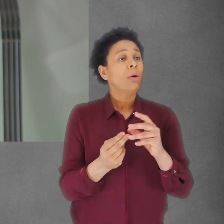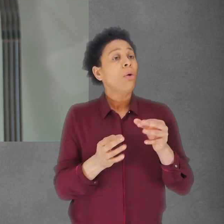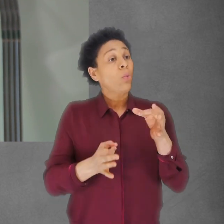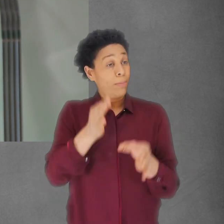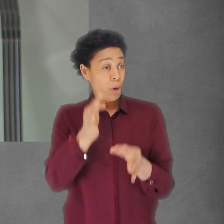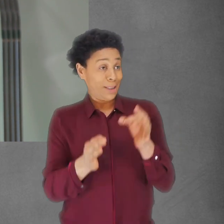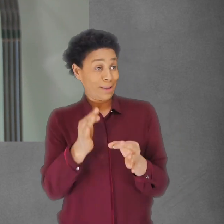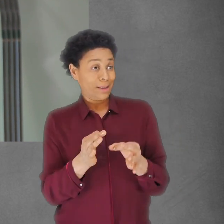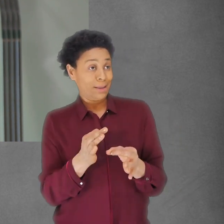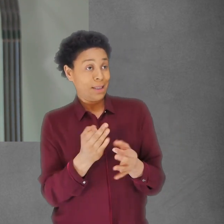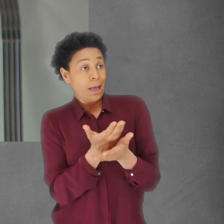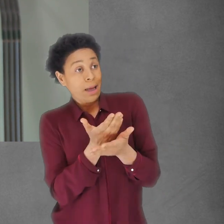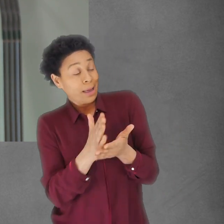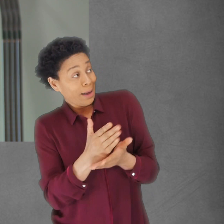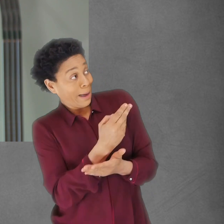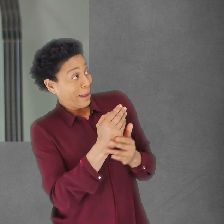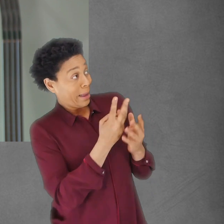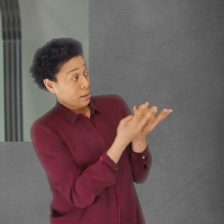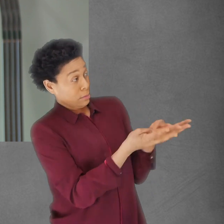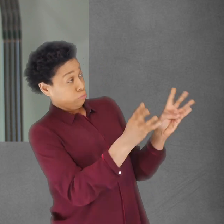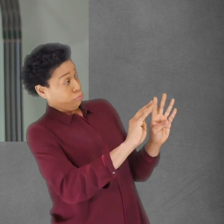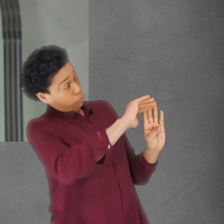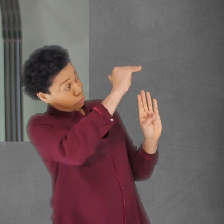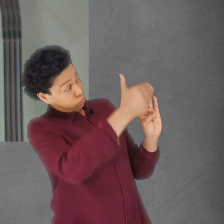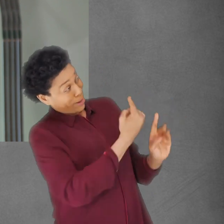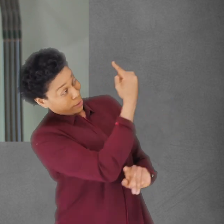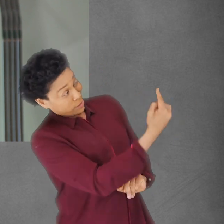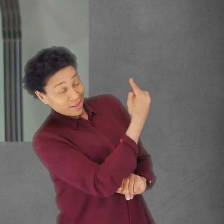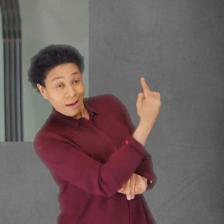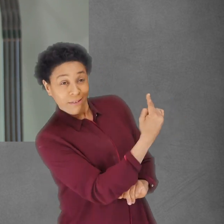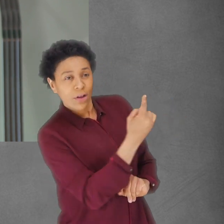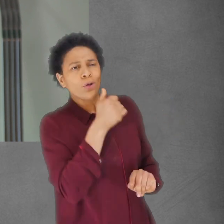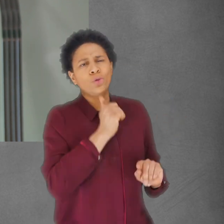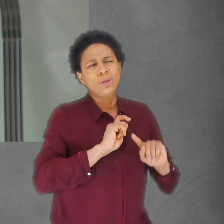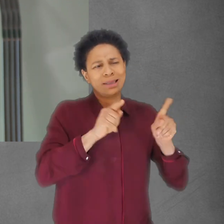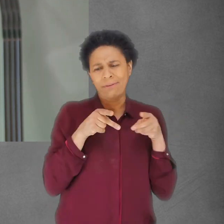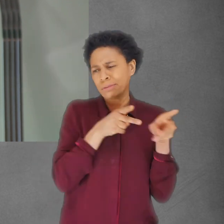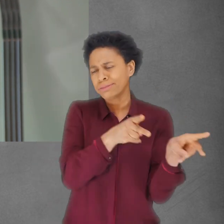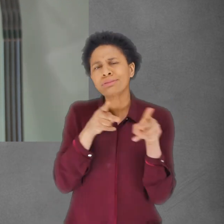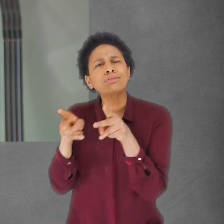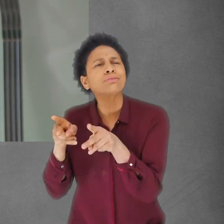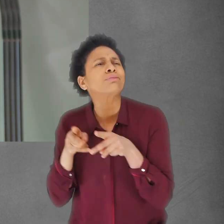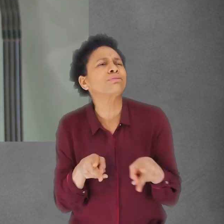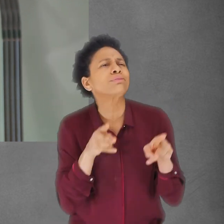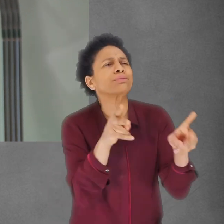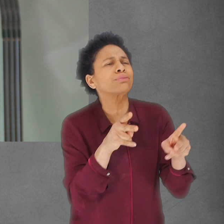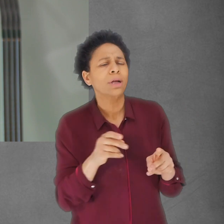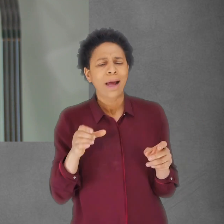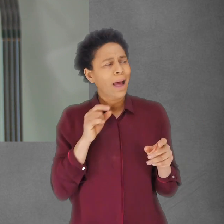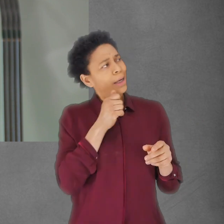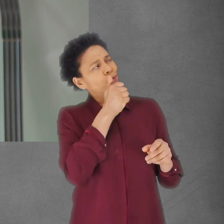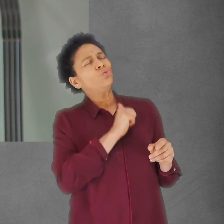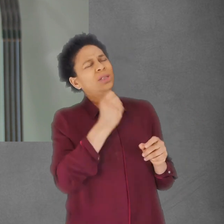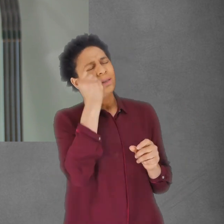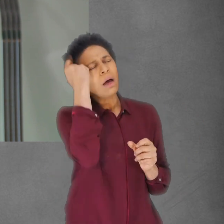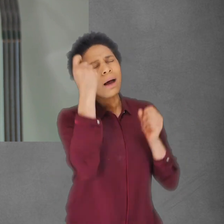imbued with politics. And so, of course, the design of the pavilion itself is very important, and the forms that it embodies, that it